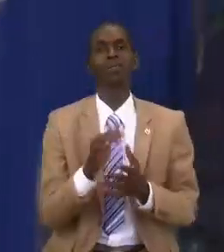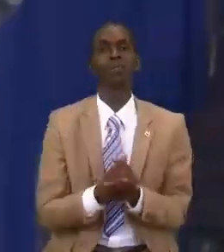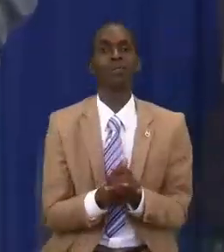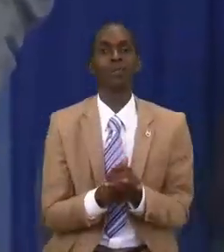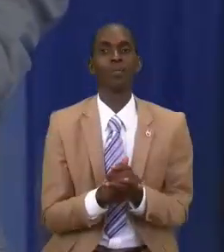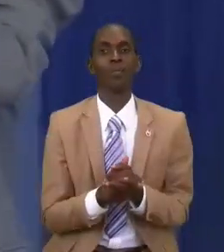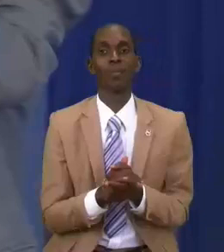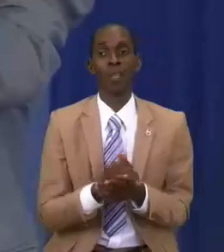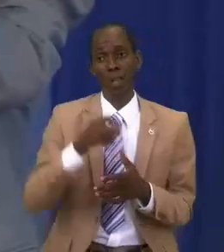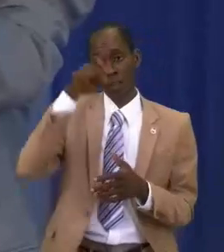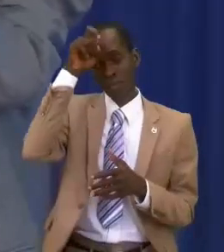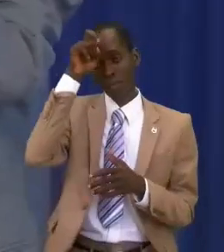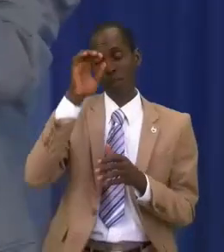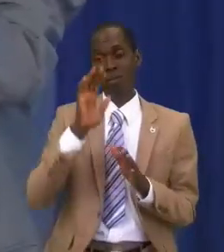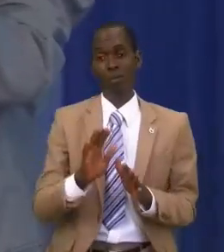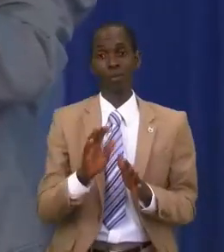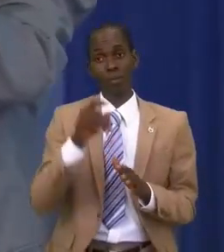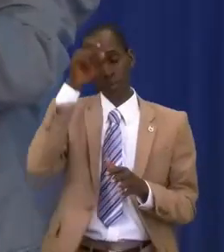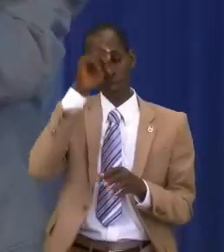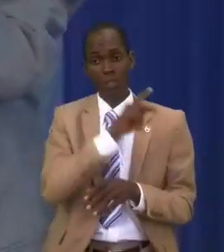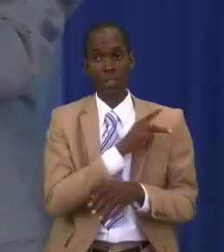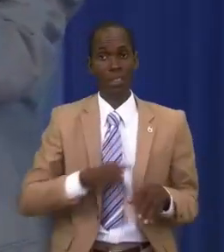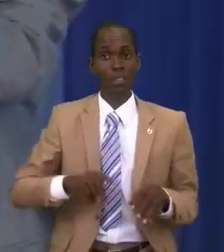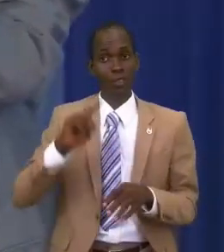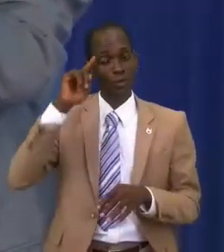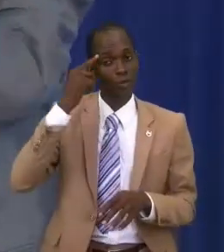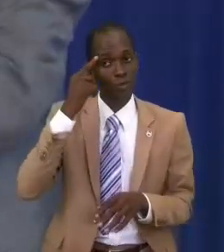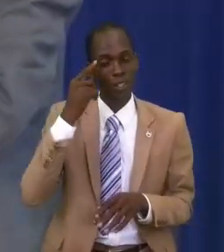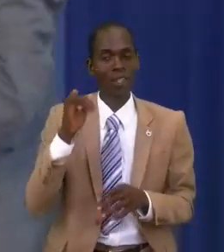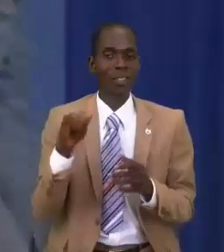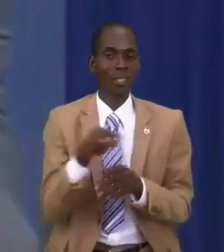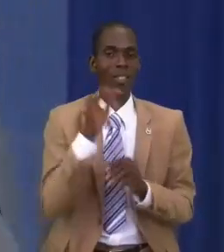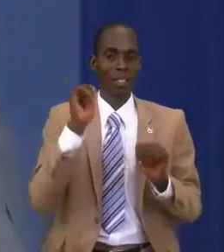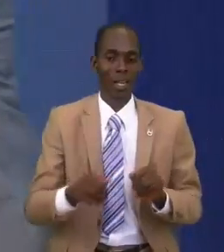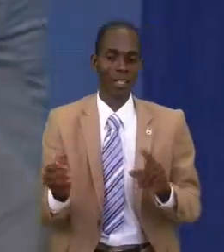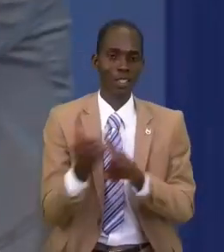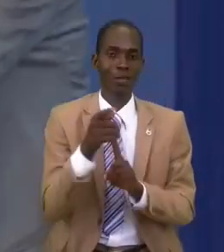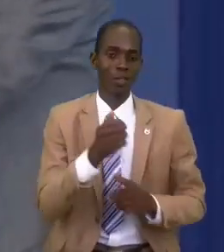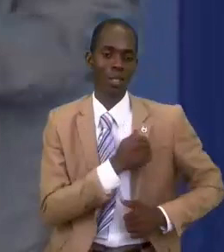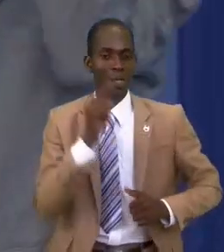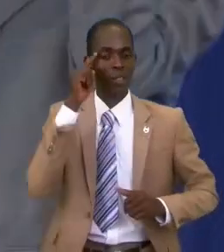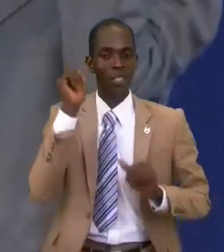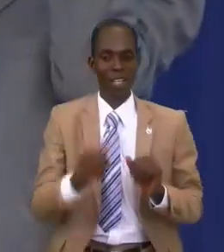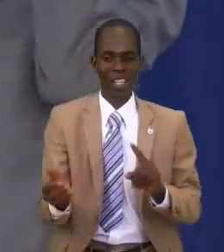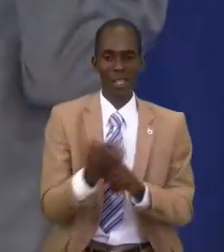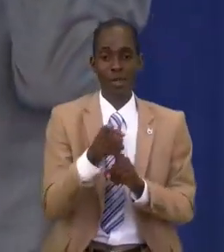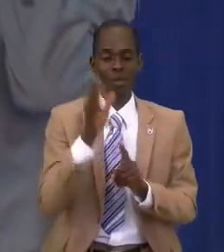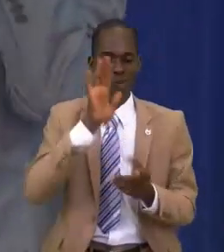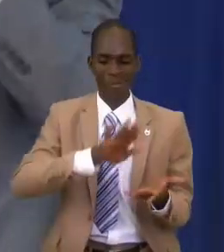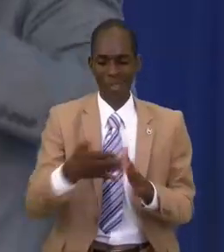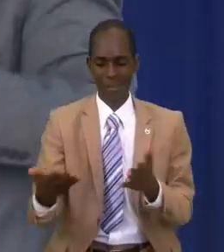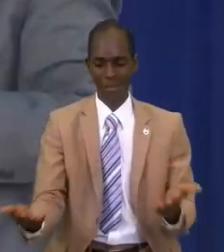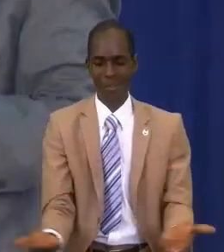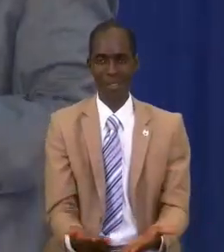thought, they trap you, they pin you down, you die here. Either you rush into the sea or you rush into